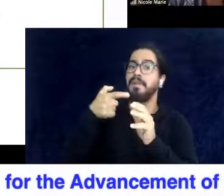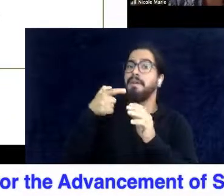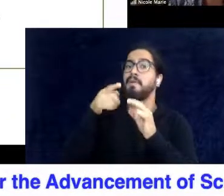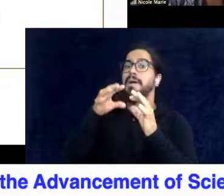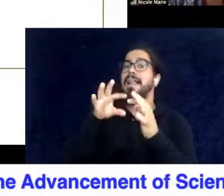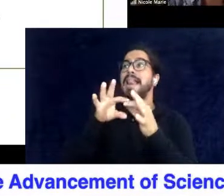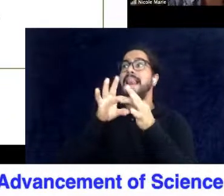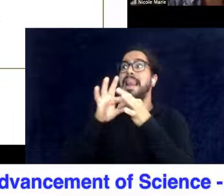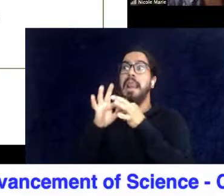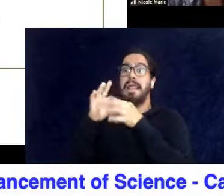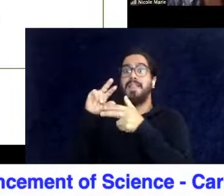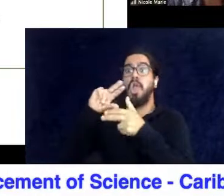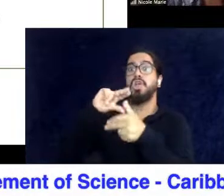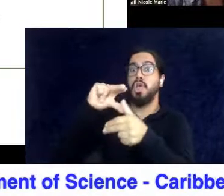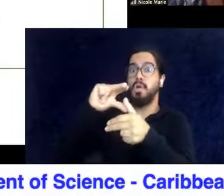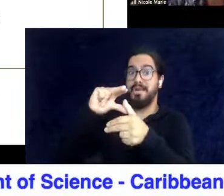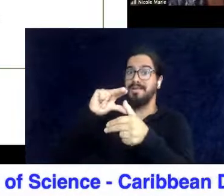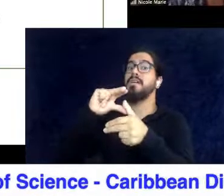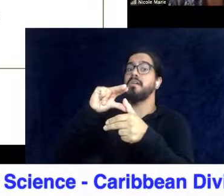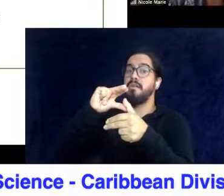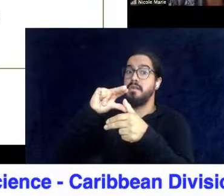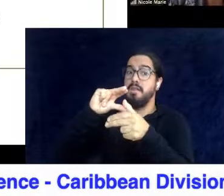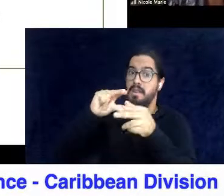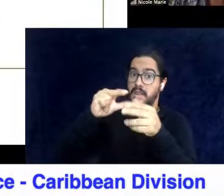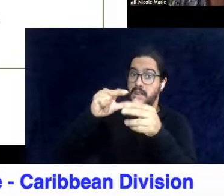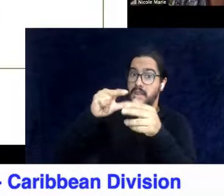the Caribbean and around the world. Thank you.